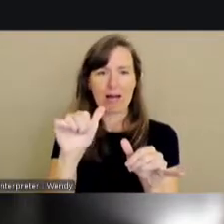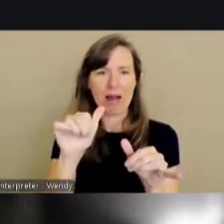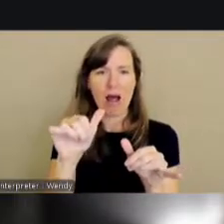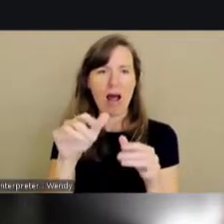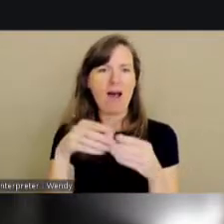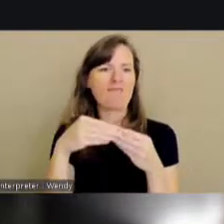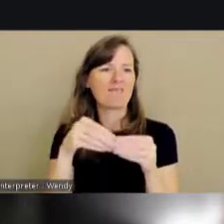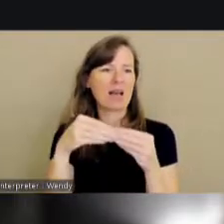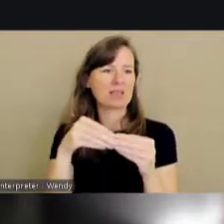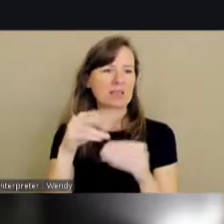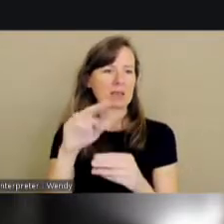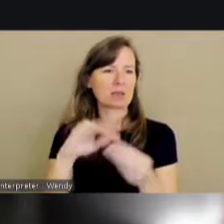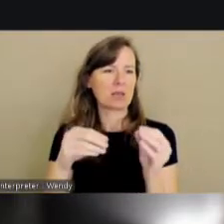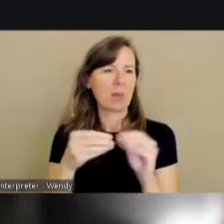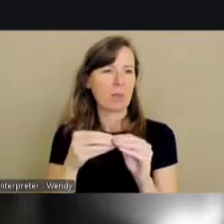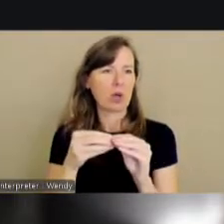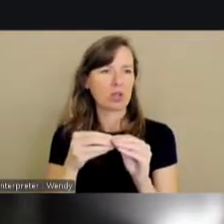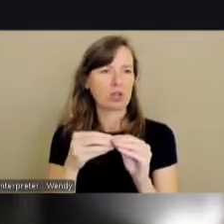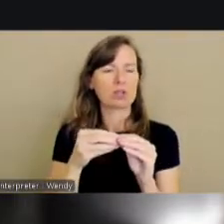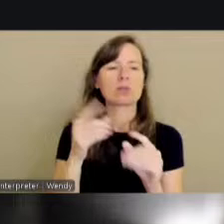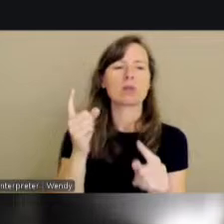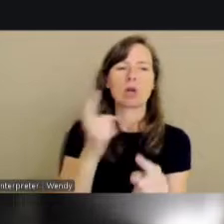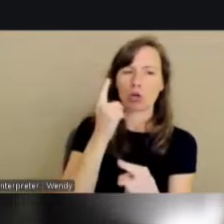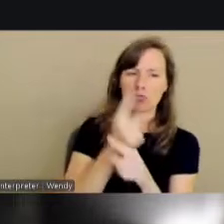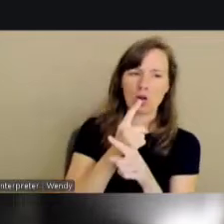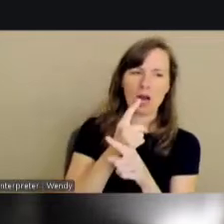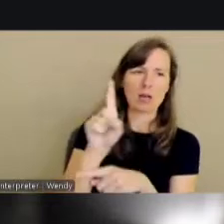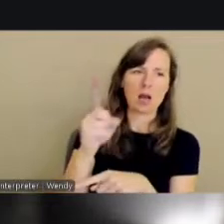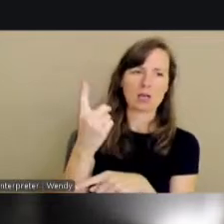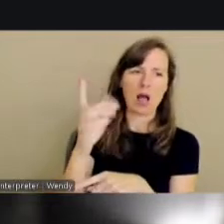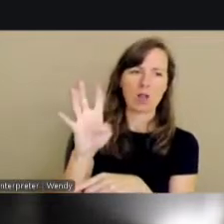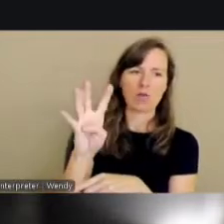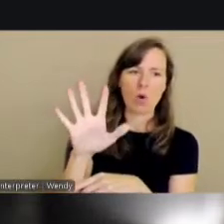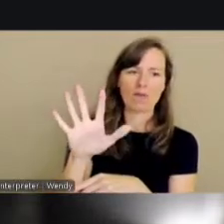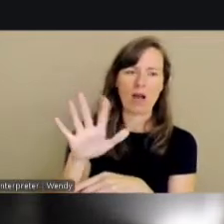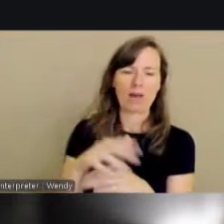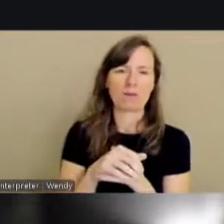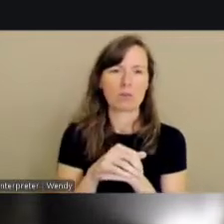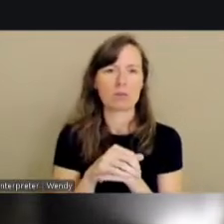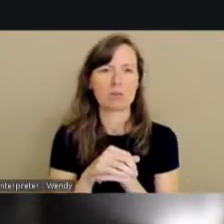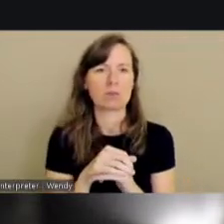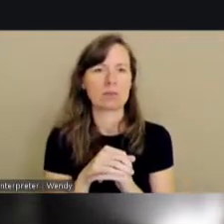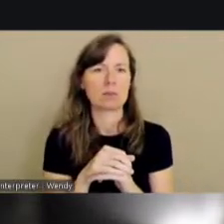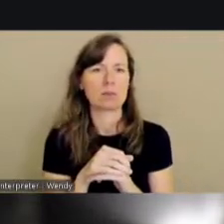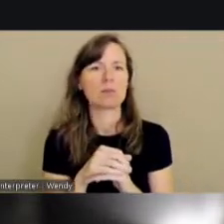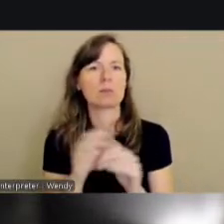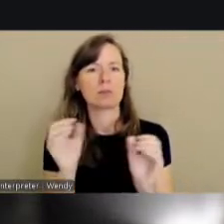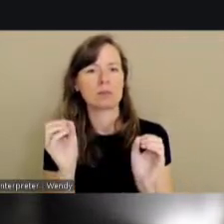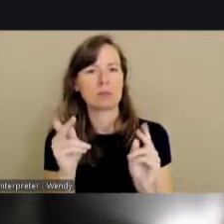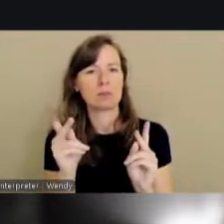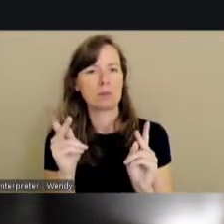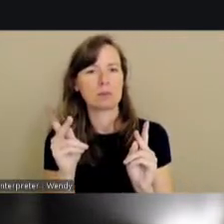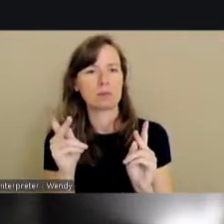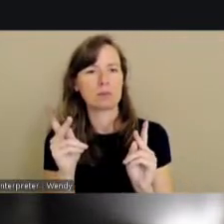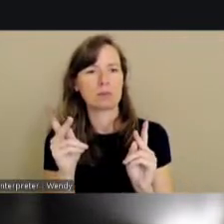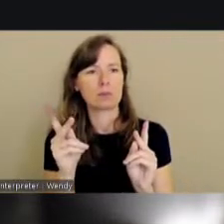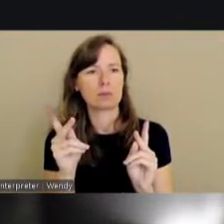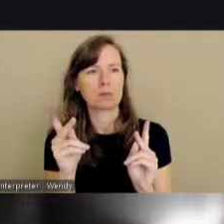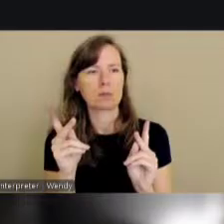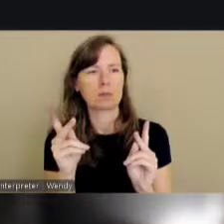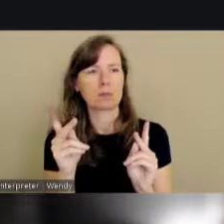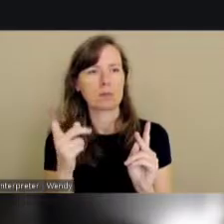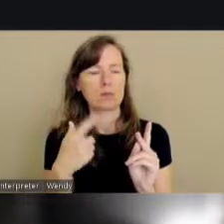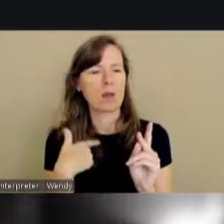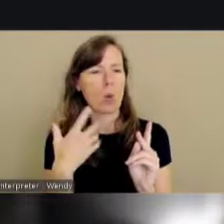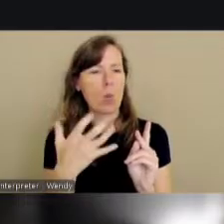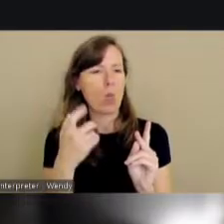number. Correct. $1.45. Okay. All right. Well then. Yeah, and then I think we want to hear